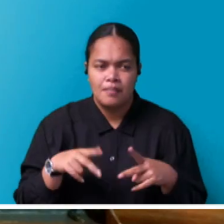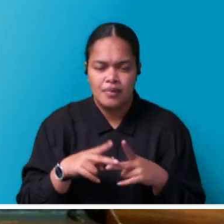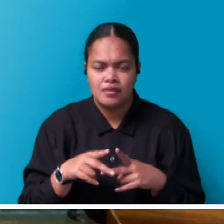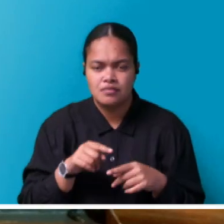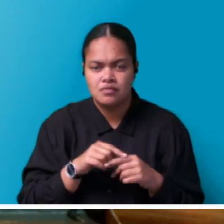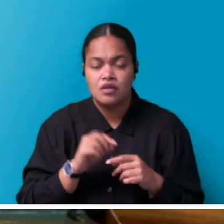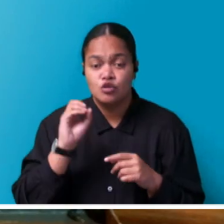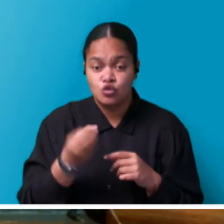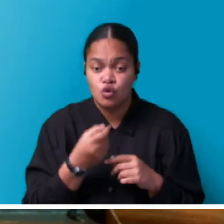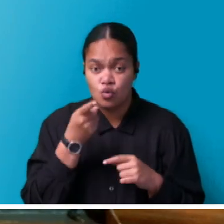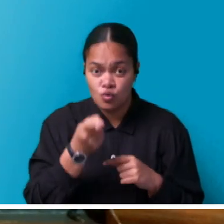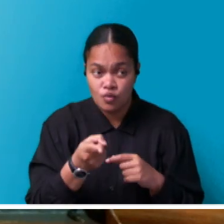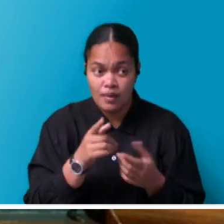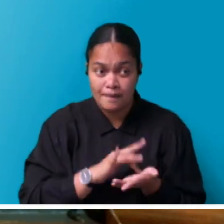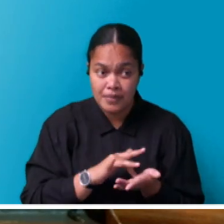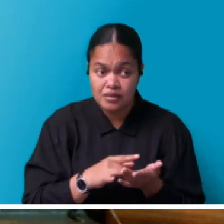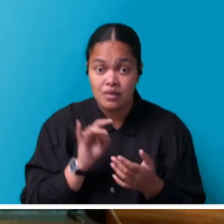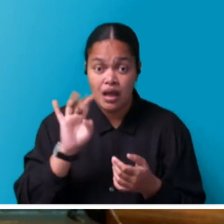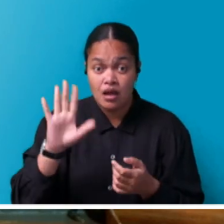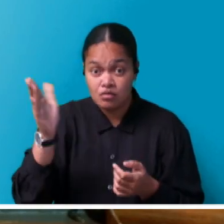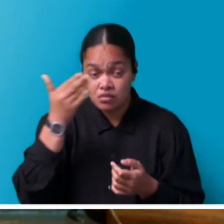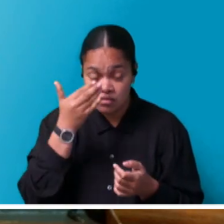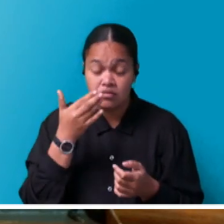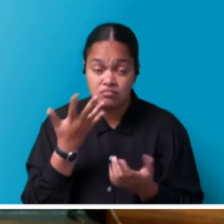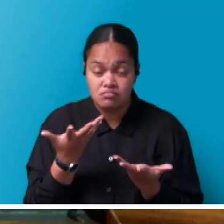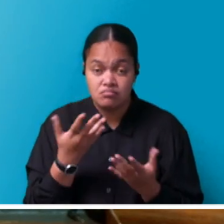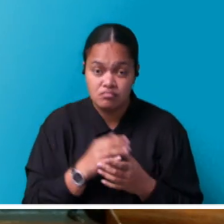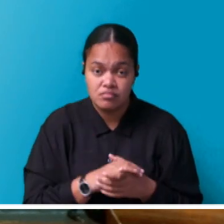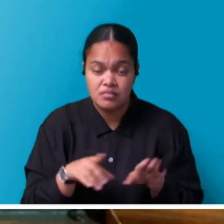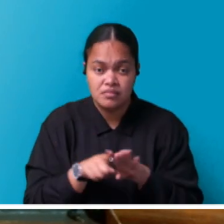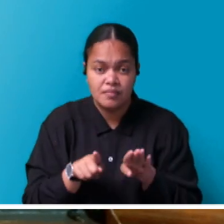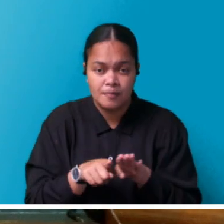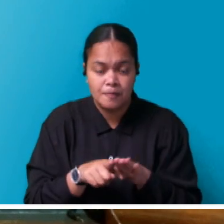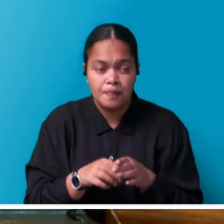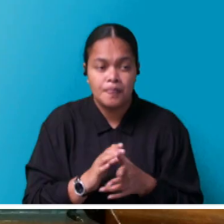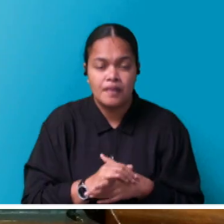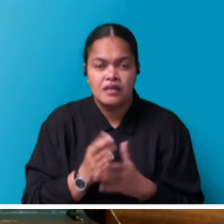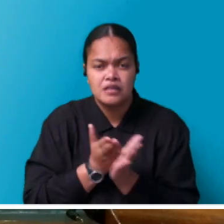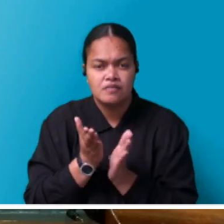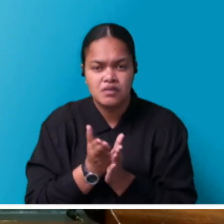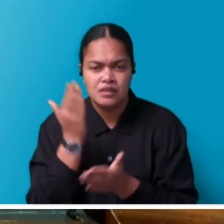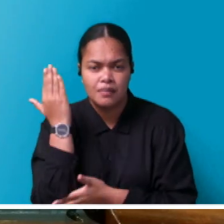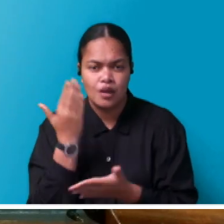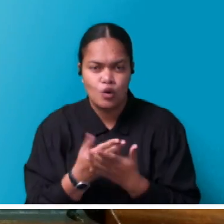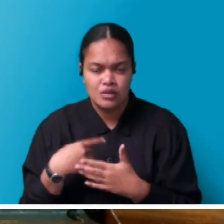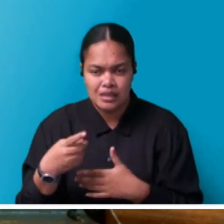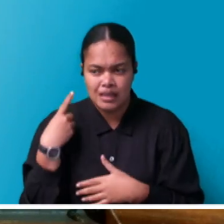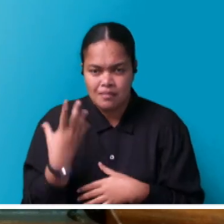Despite these factors, the medium to long-term outlook remains favorable. The viability of non-stop services will depend on sustained demand